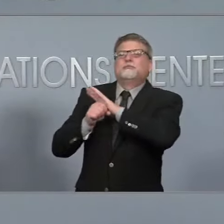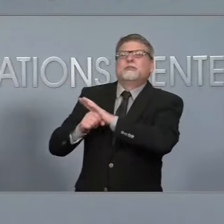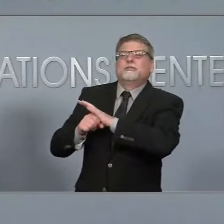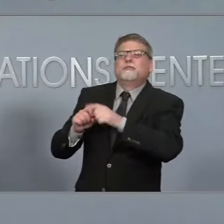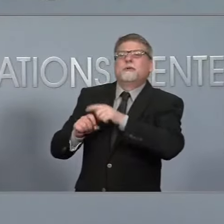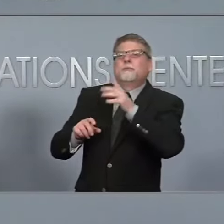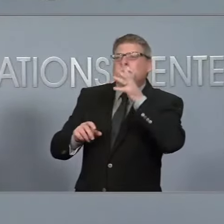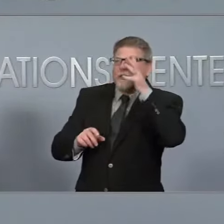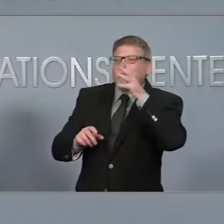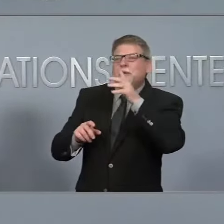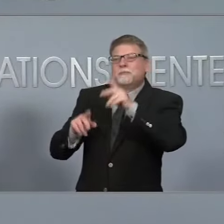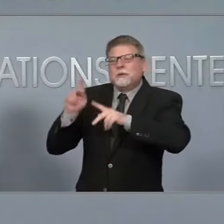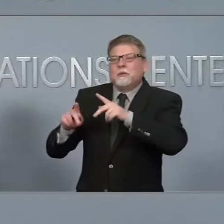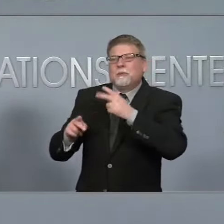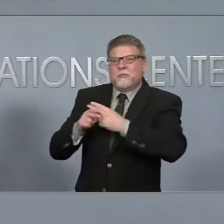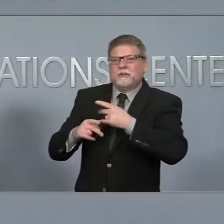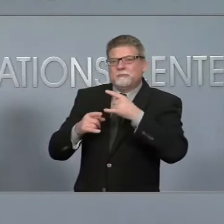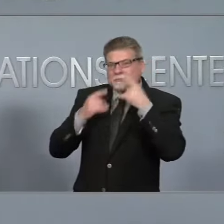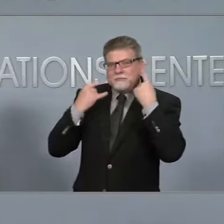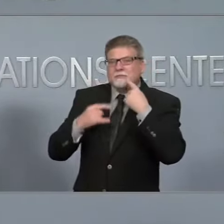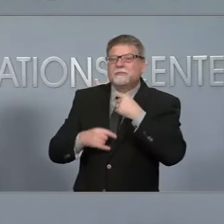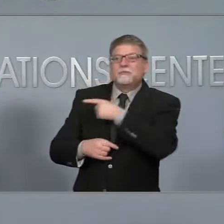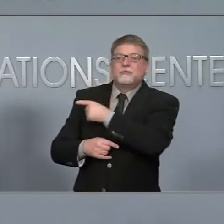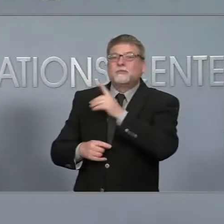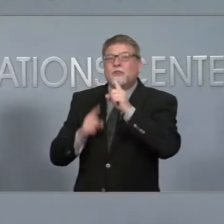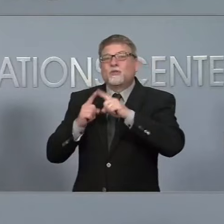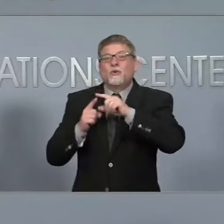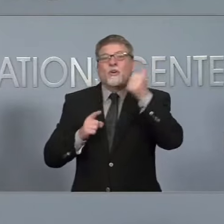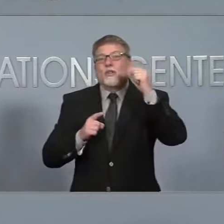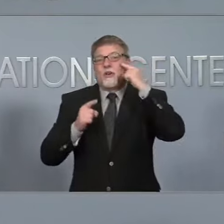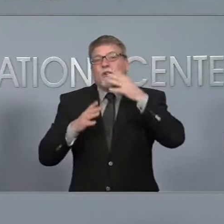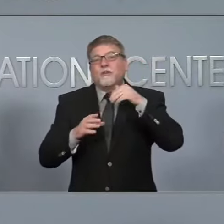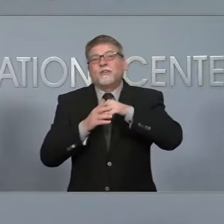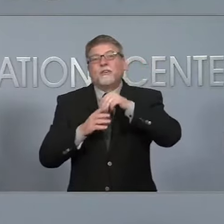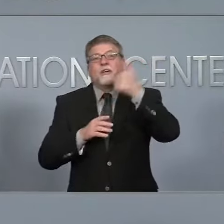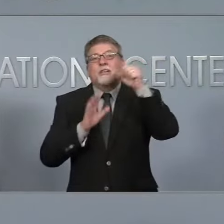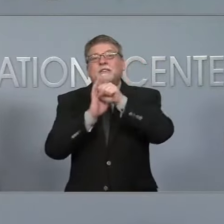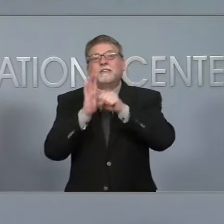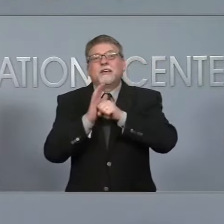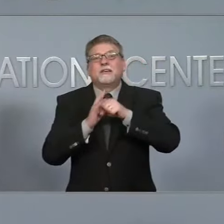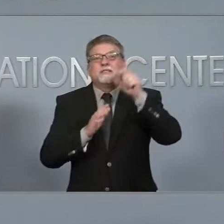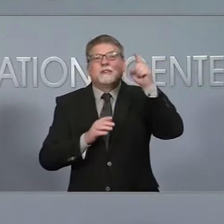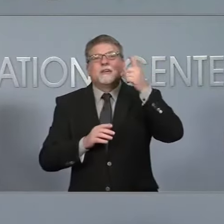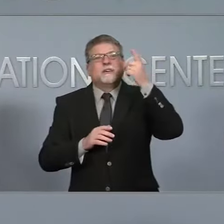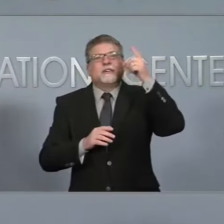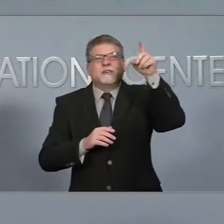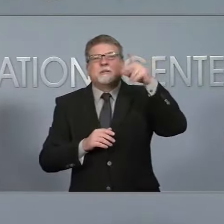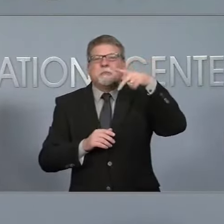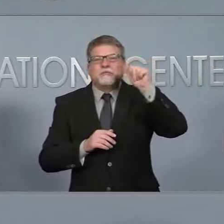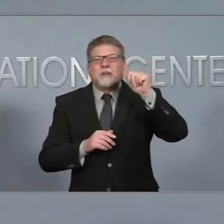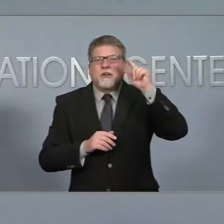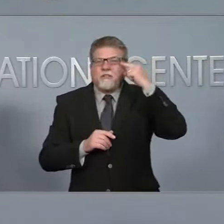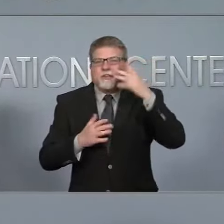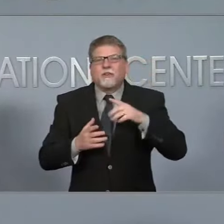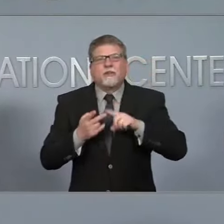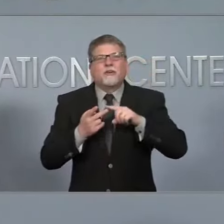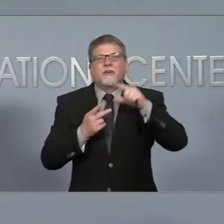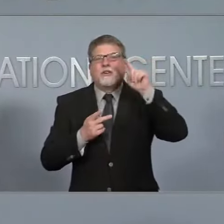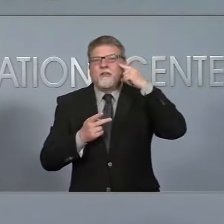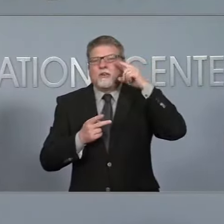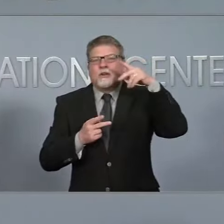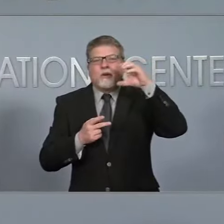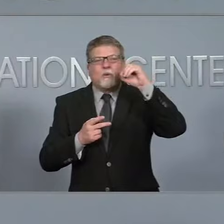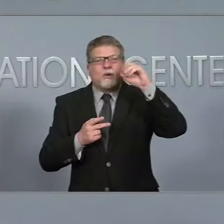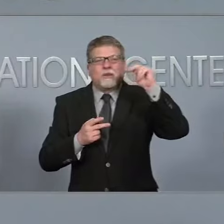you have conversations with your colleagues, Governor Hochul in New York, Governor Wolf in Pennsylvania, or some of these other places, Governor Lamont in